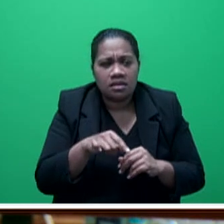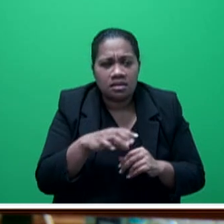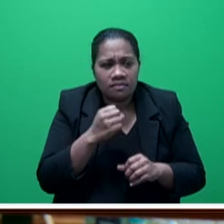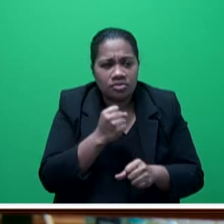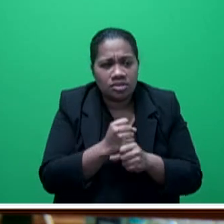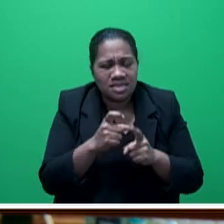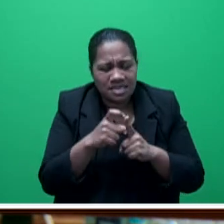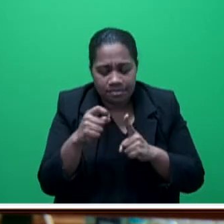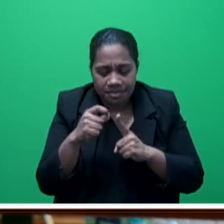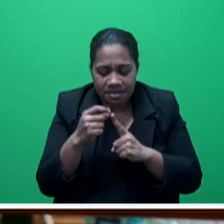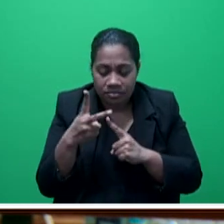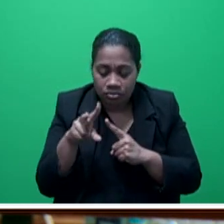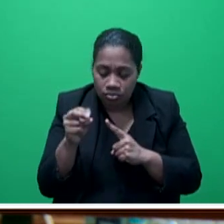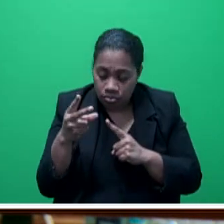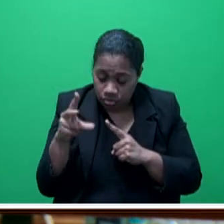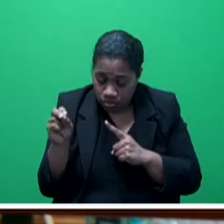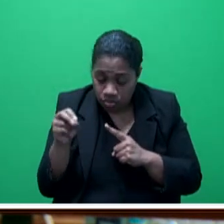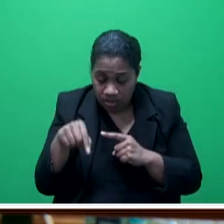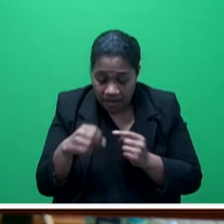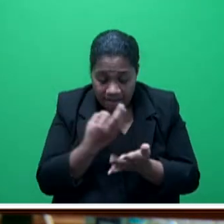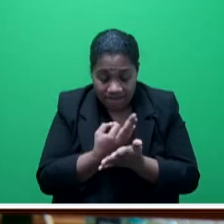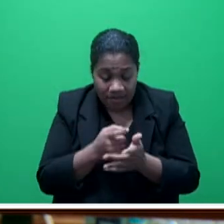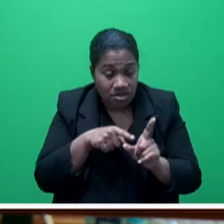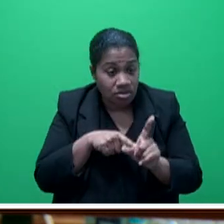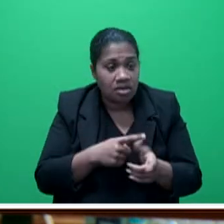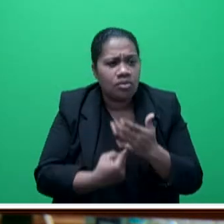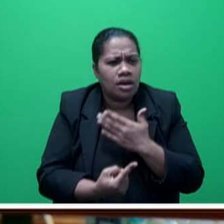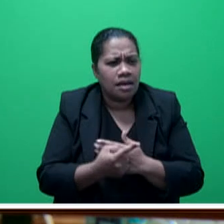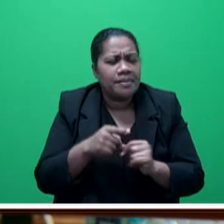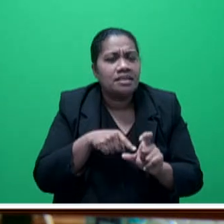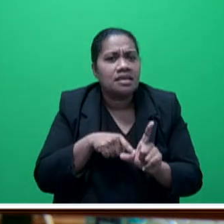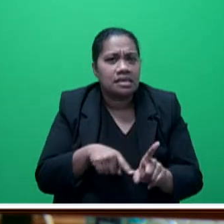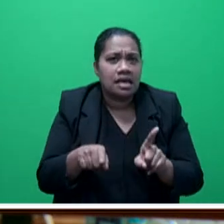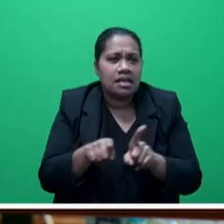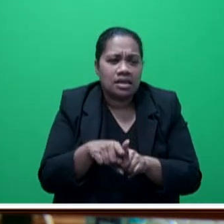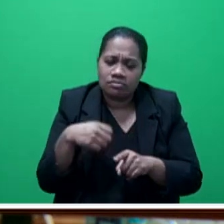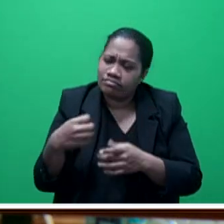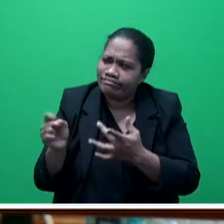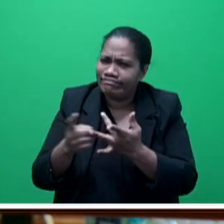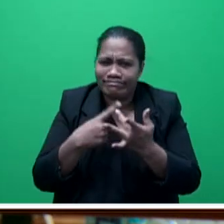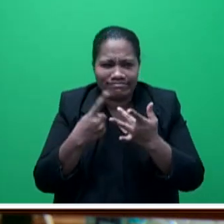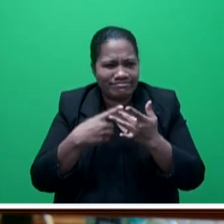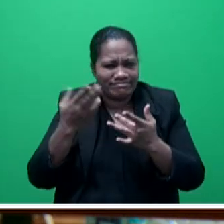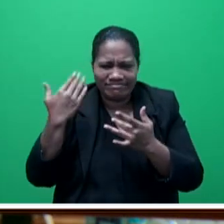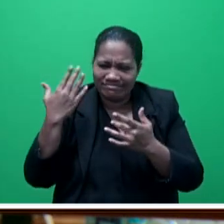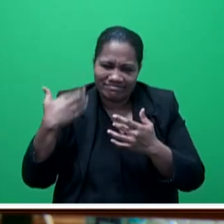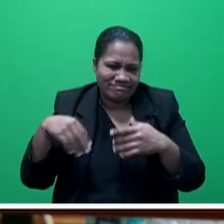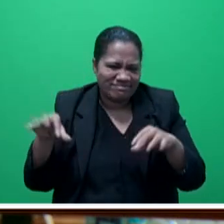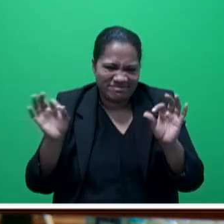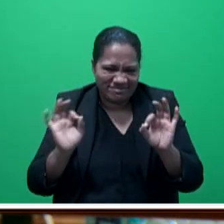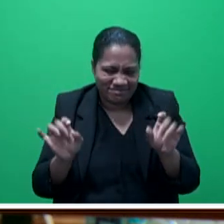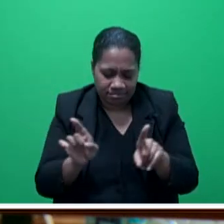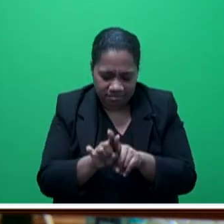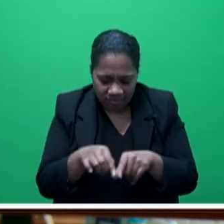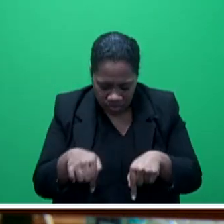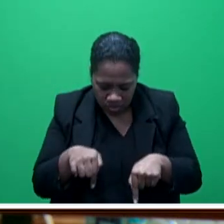for 2020. This financial year is shaping up to be a year like no other in our lifetimes. Honorable Speaker